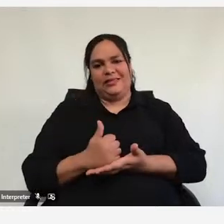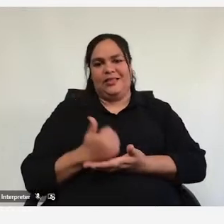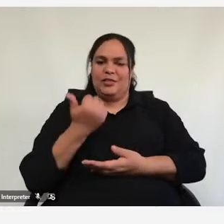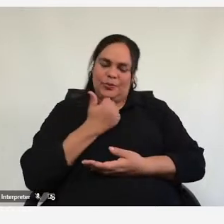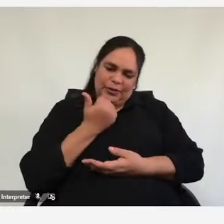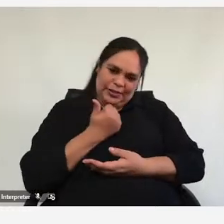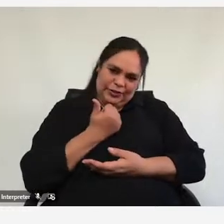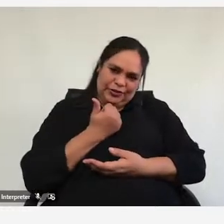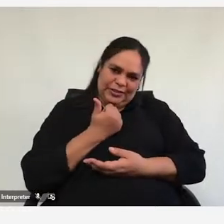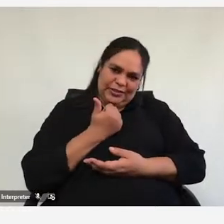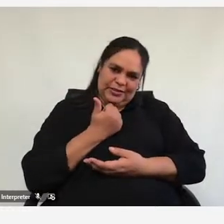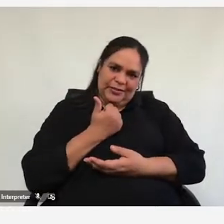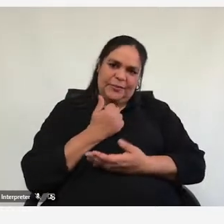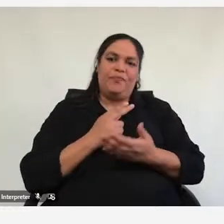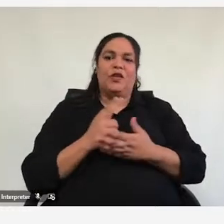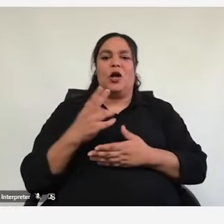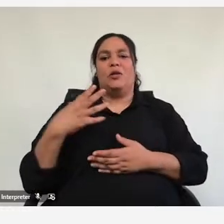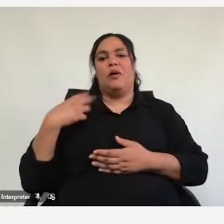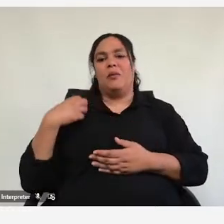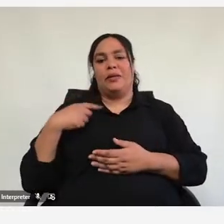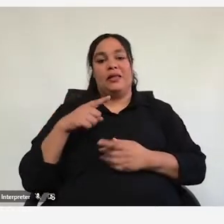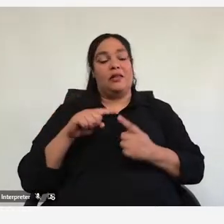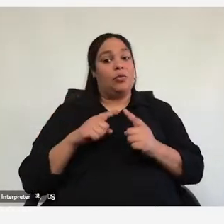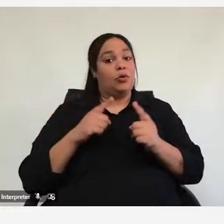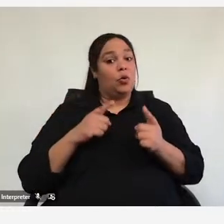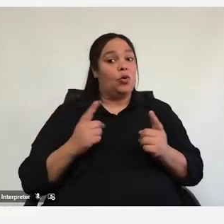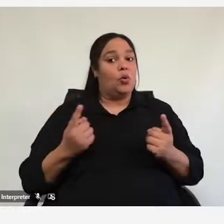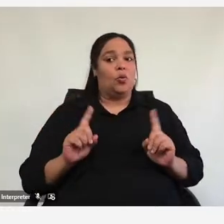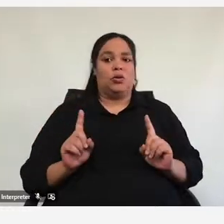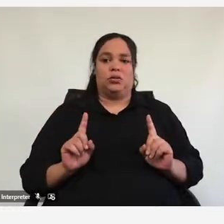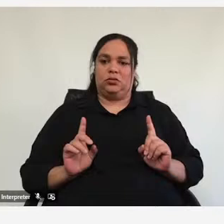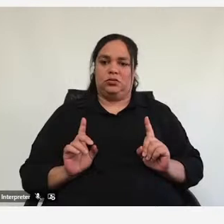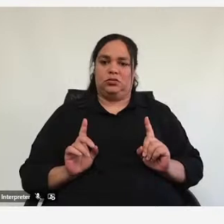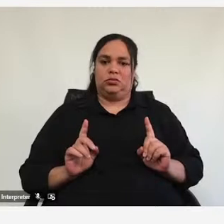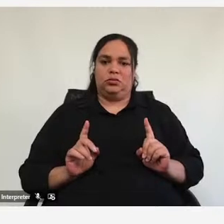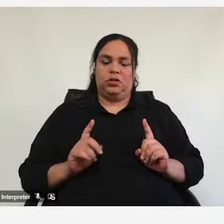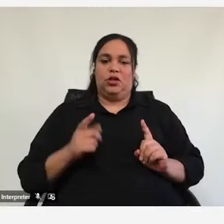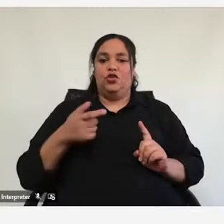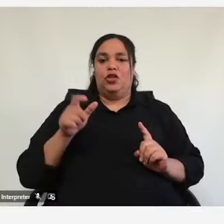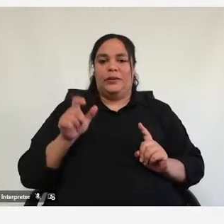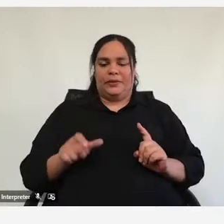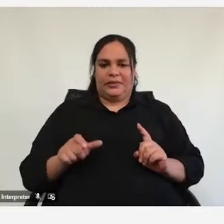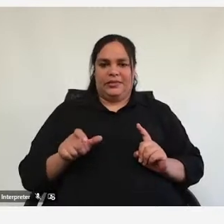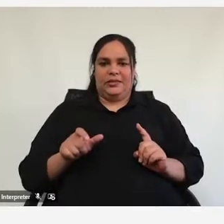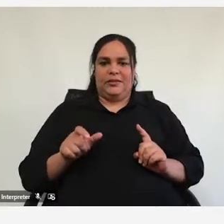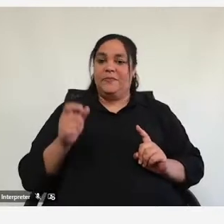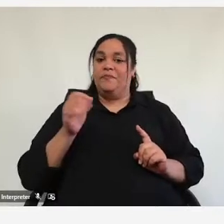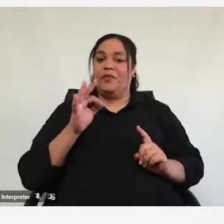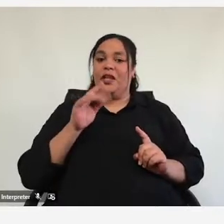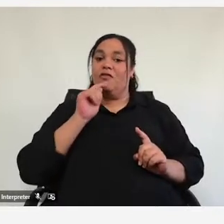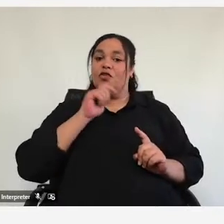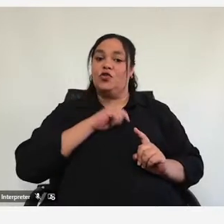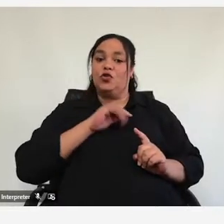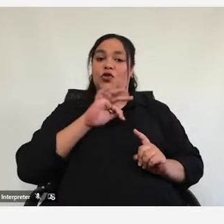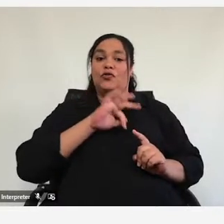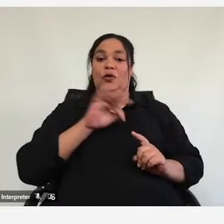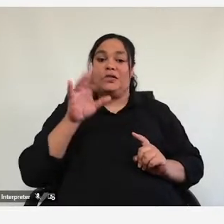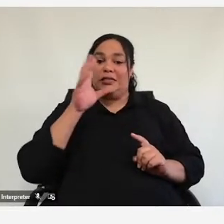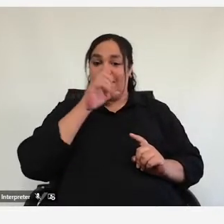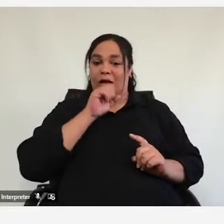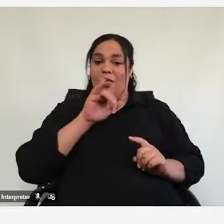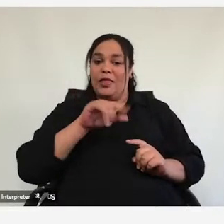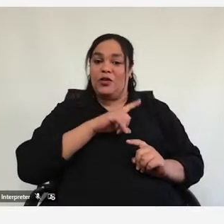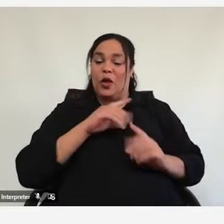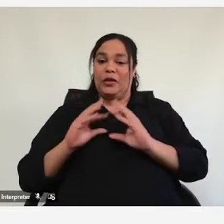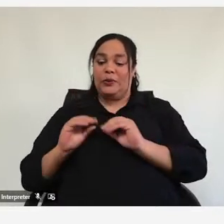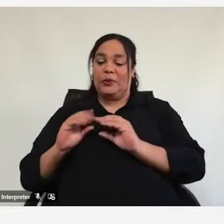apologies. Honorable Minister, is that a point of order? Chairperson, if the truth is always sour, is that why they're